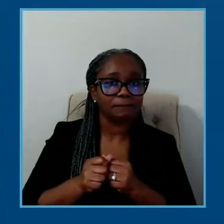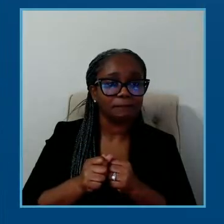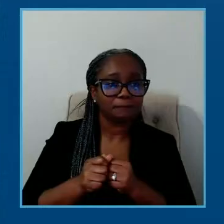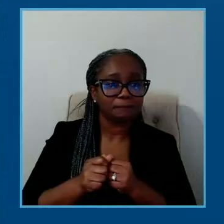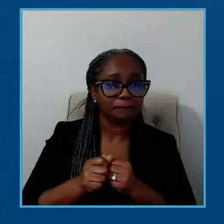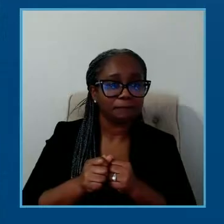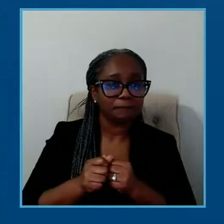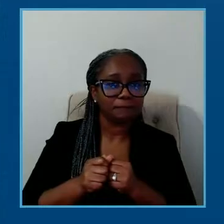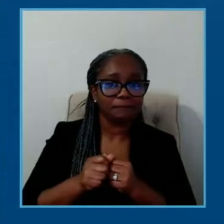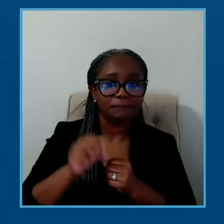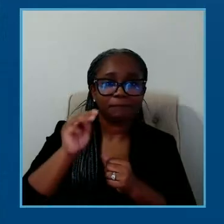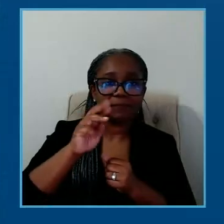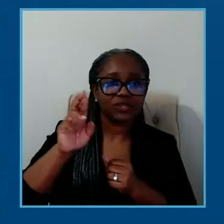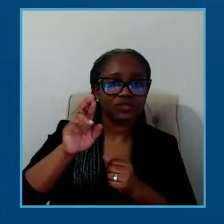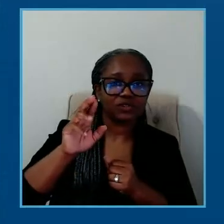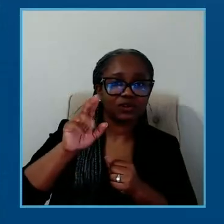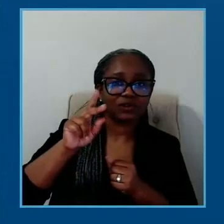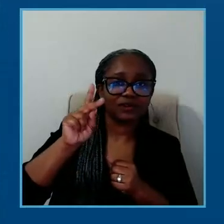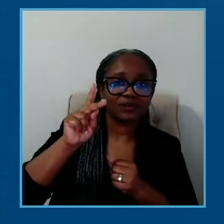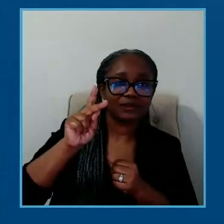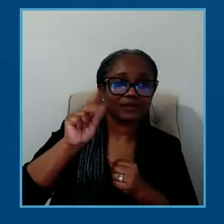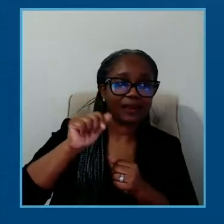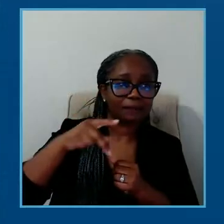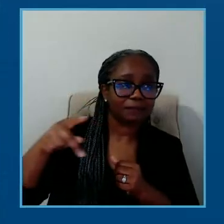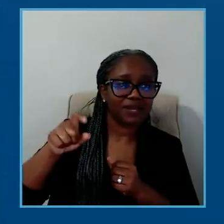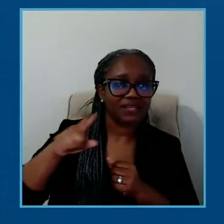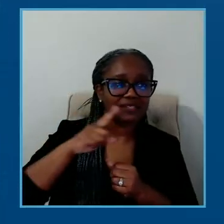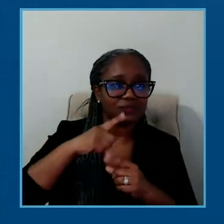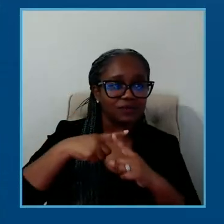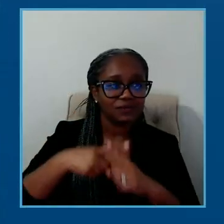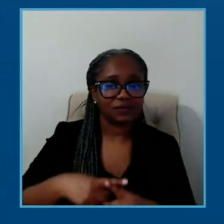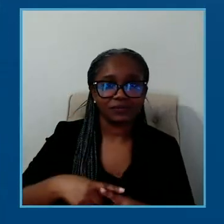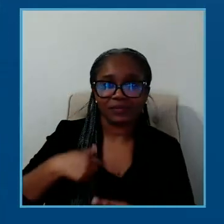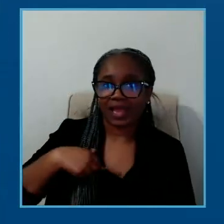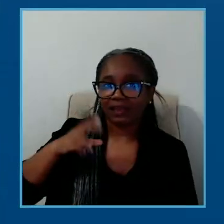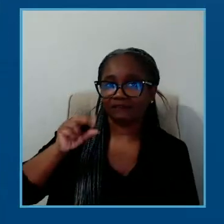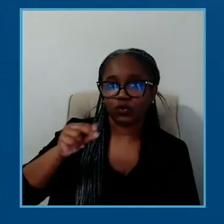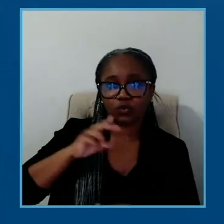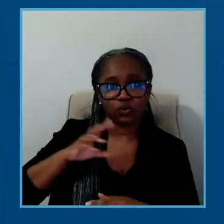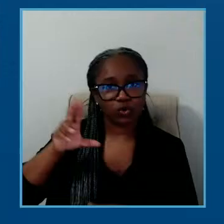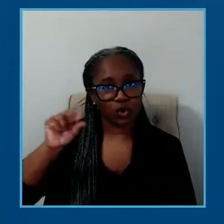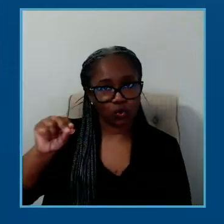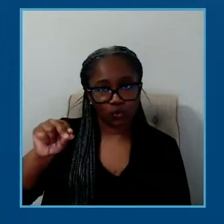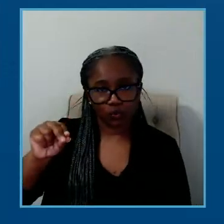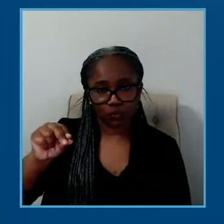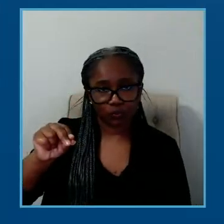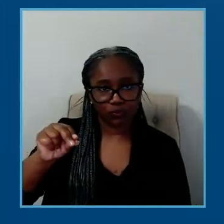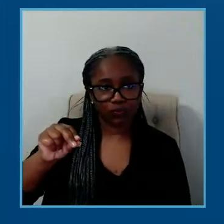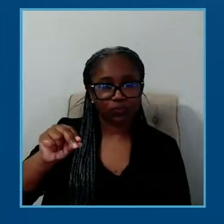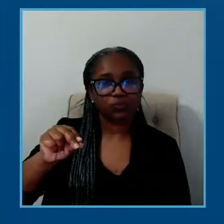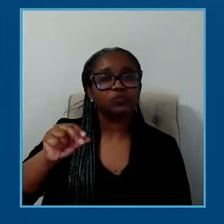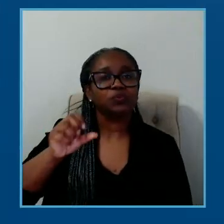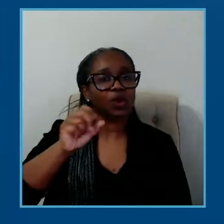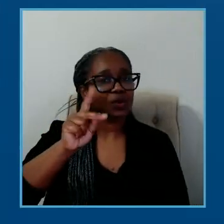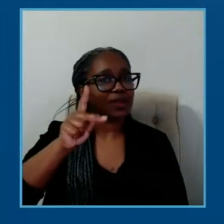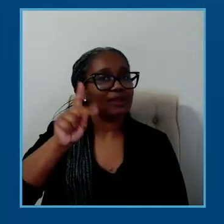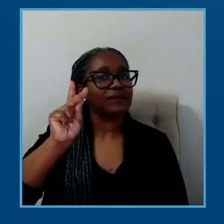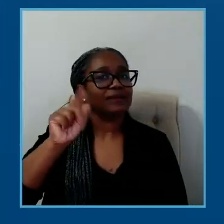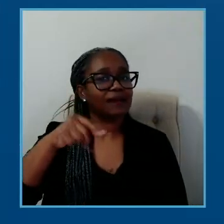Mr. Cap needs to be unmuted. I vote no. Mr. Cap votes